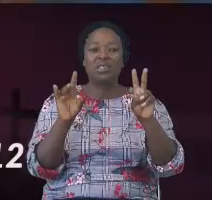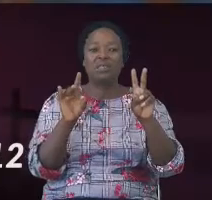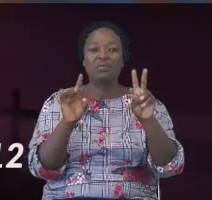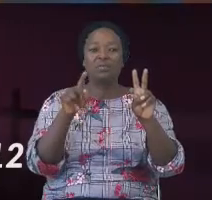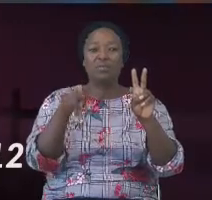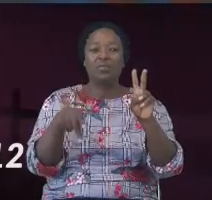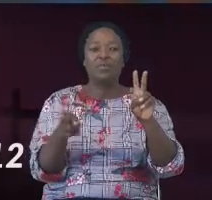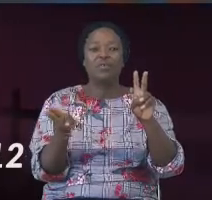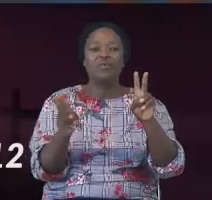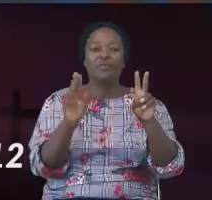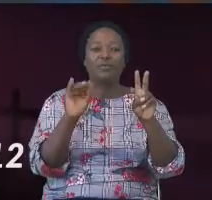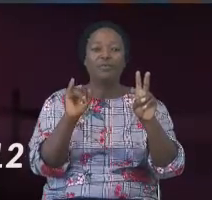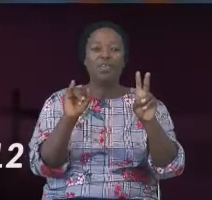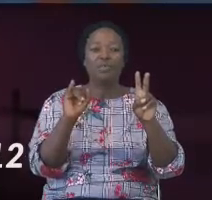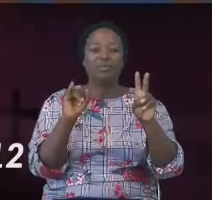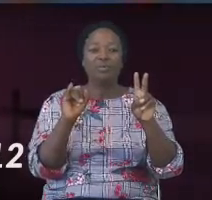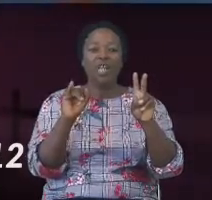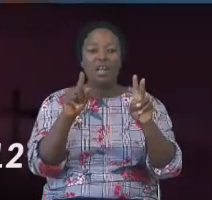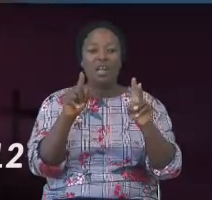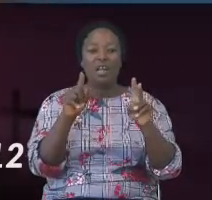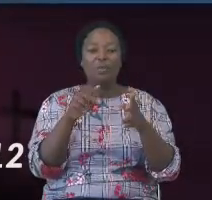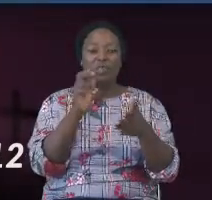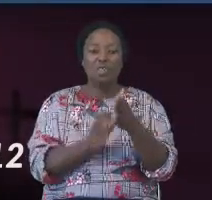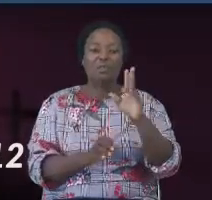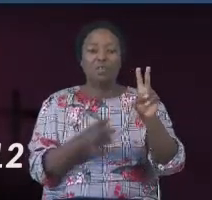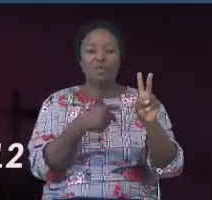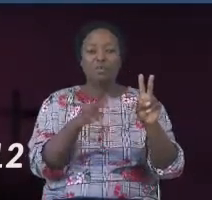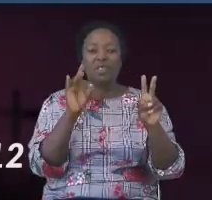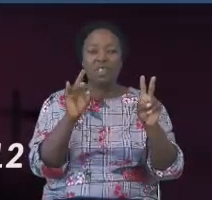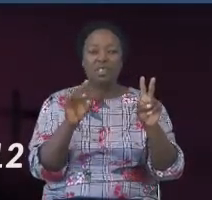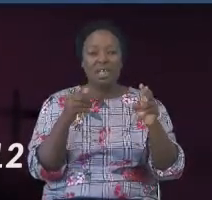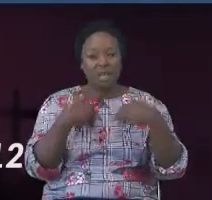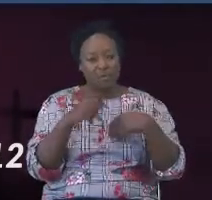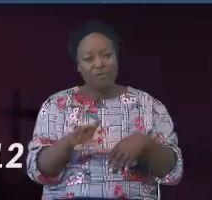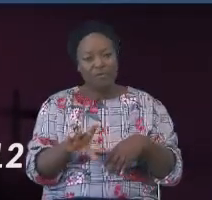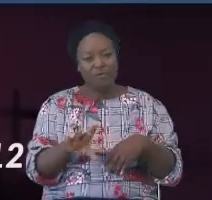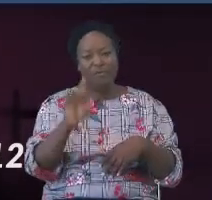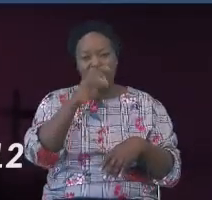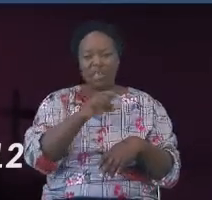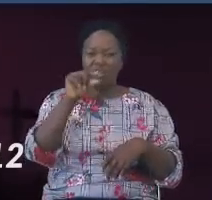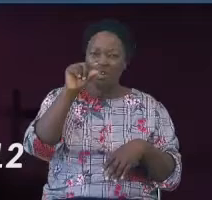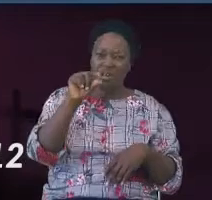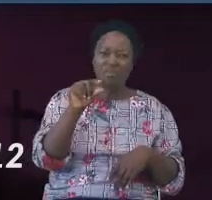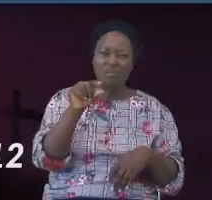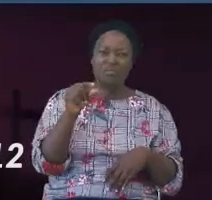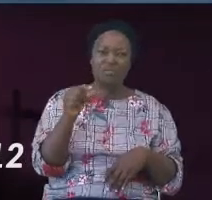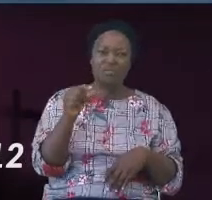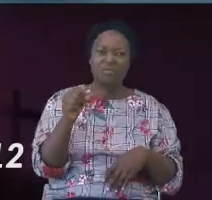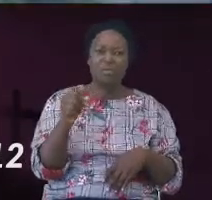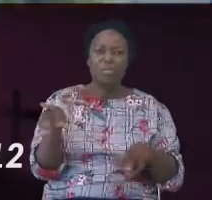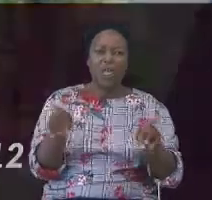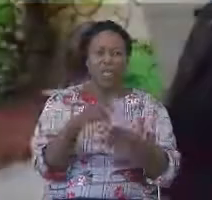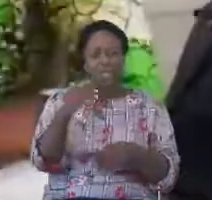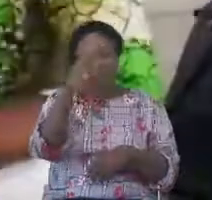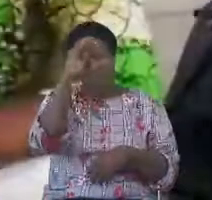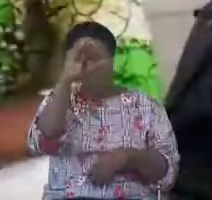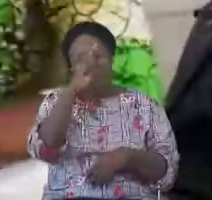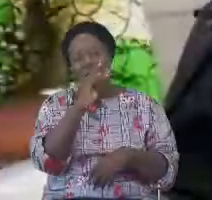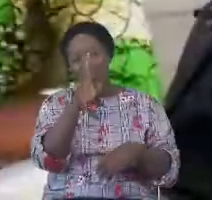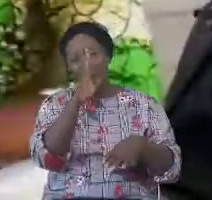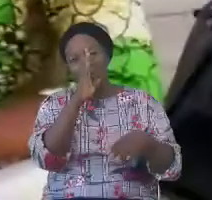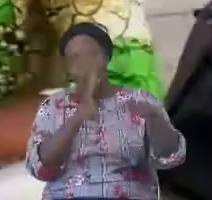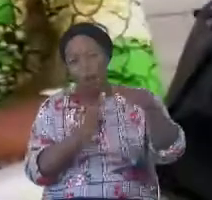verse 8 philippians chapter 2 reading from verse 8 and being found in